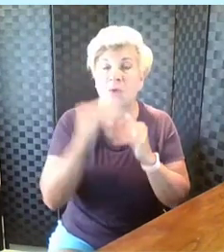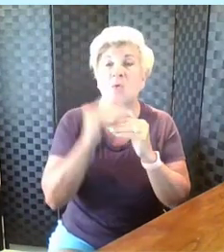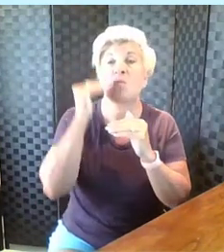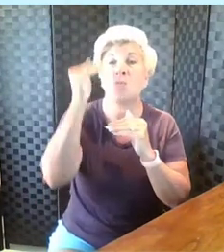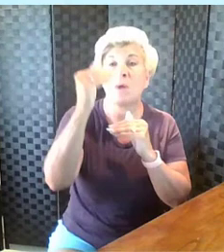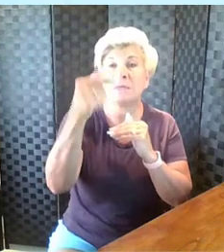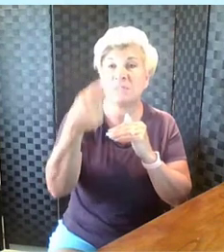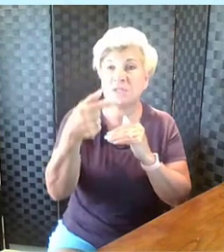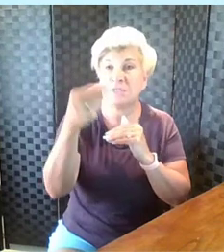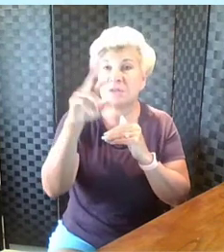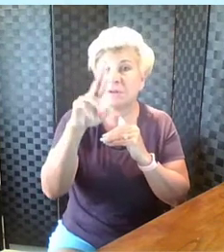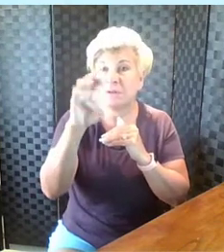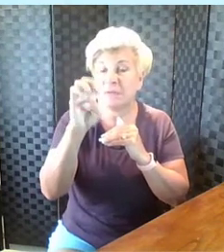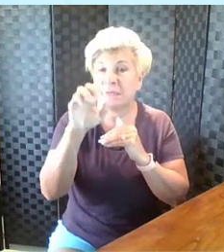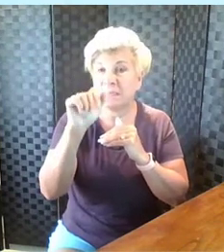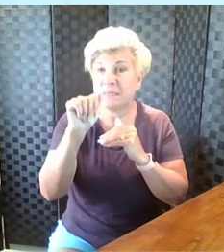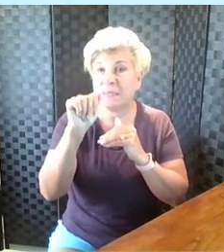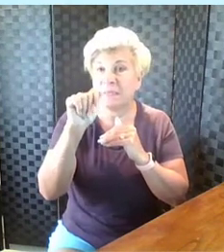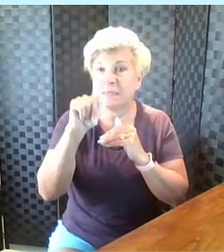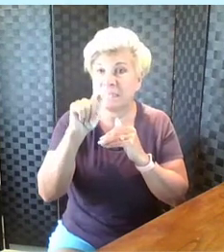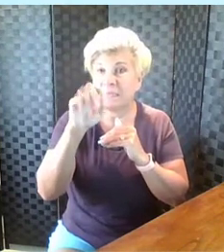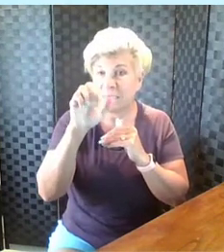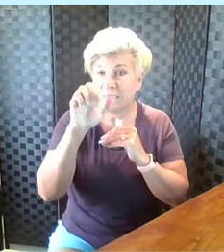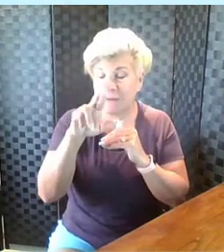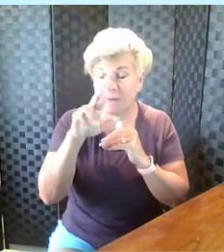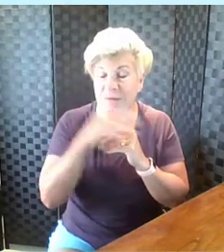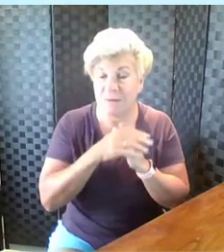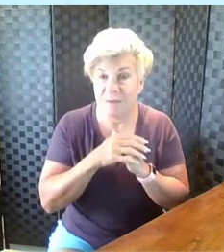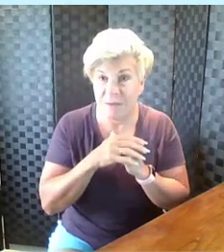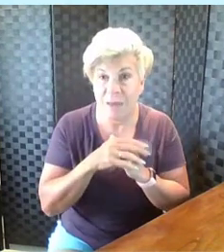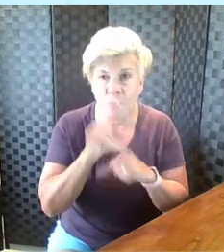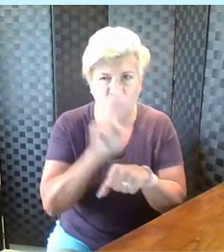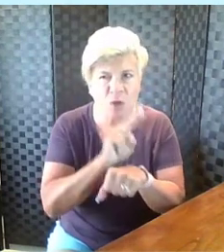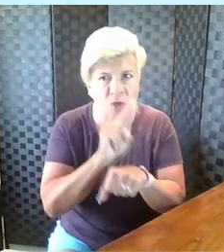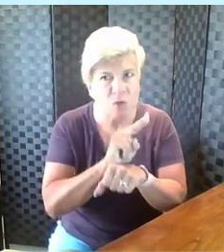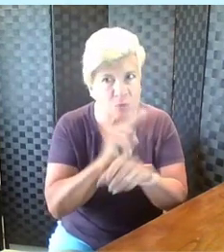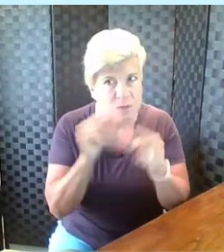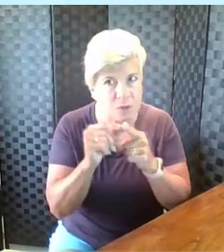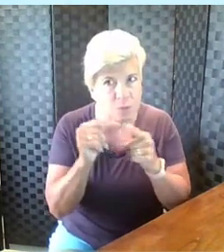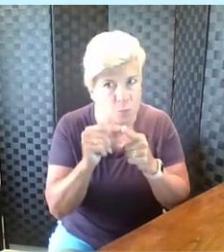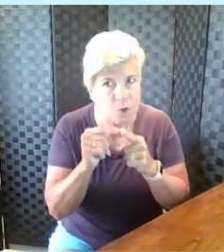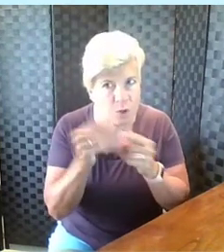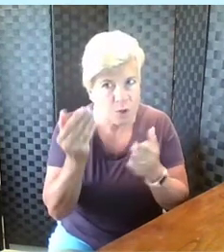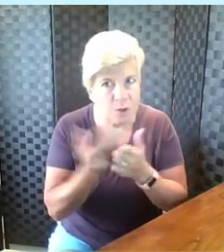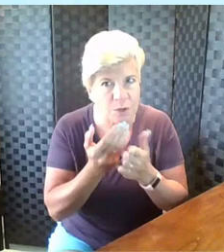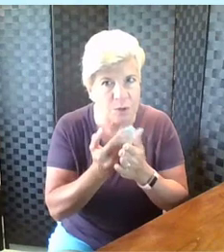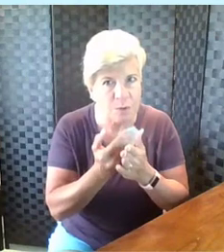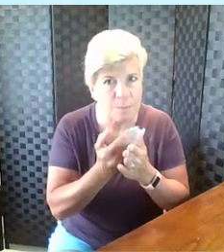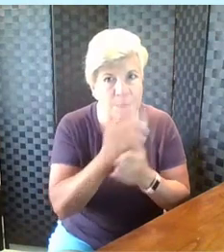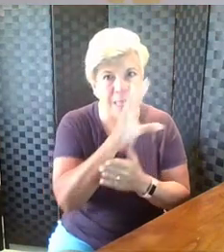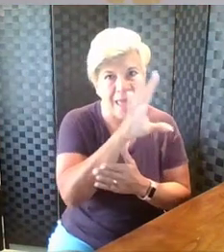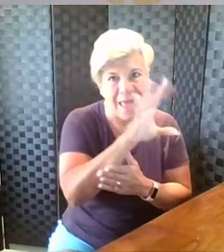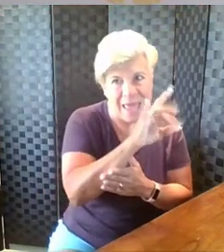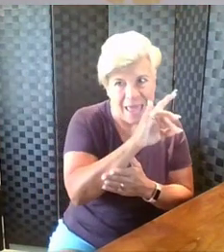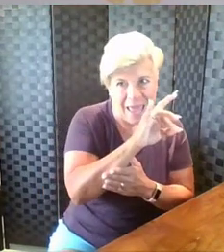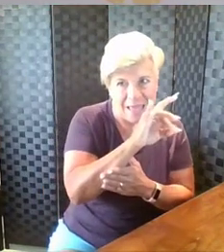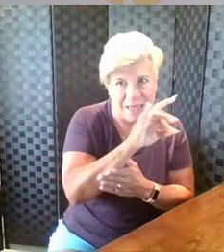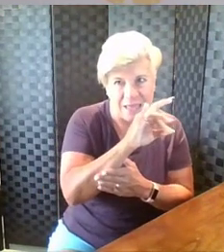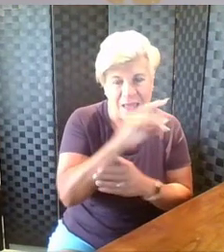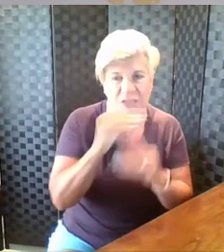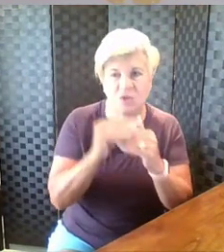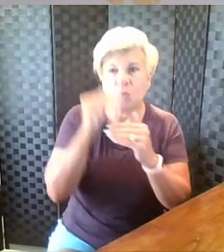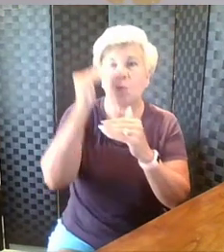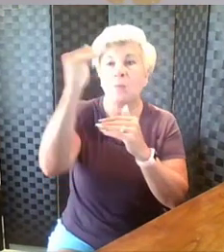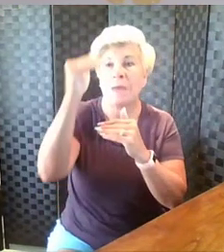Greater. So if we wanted to use that in a math sentence about our bears today, we could say 8 bears is greater than